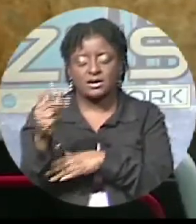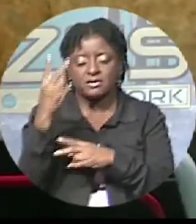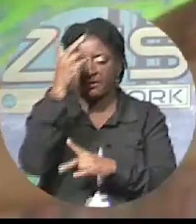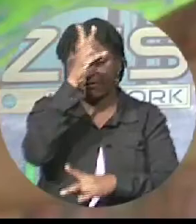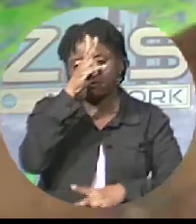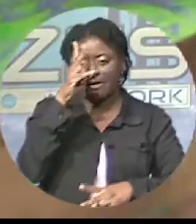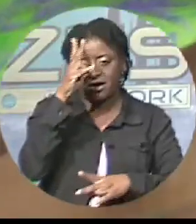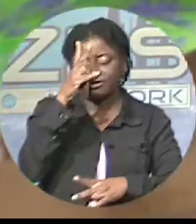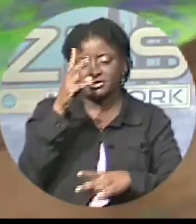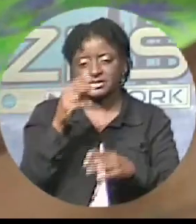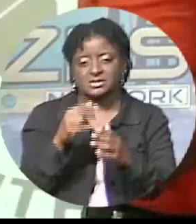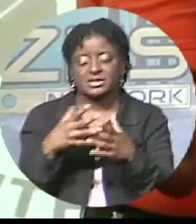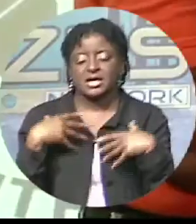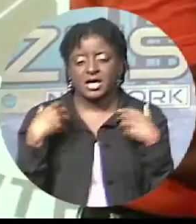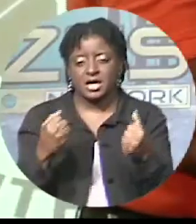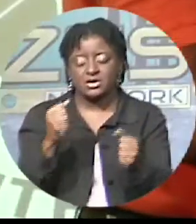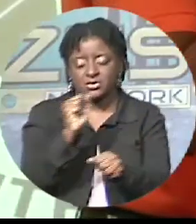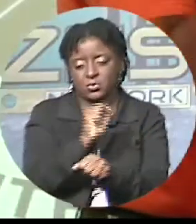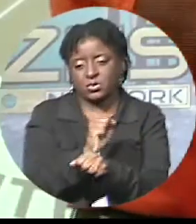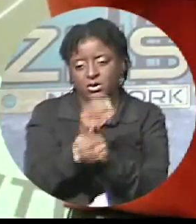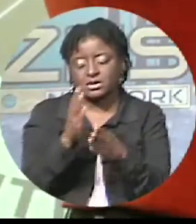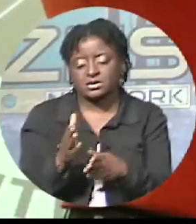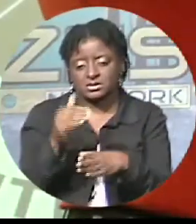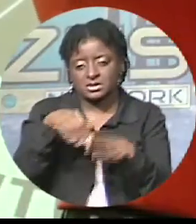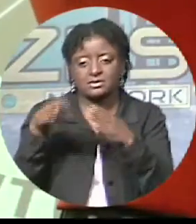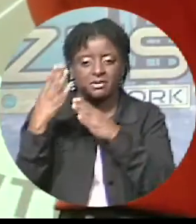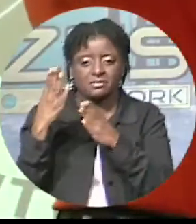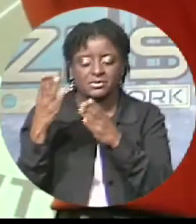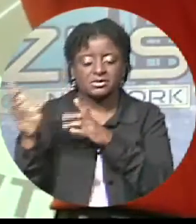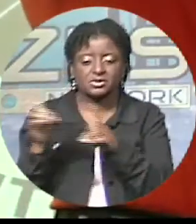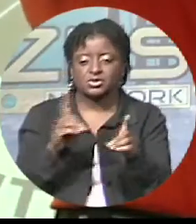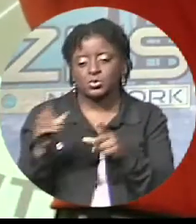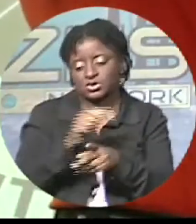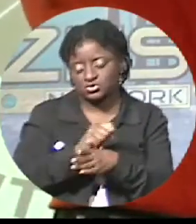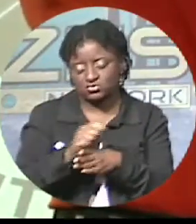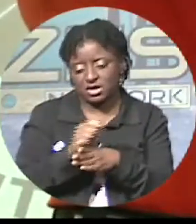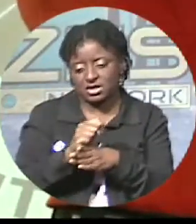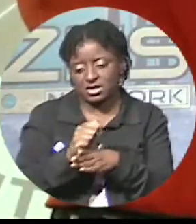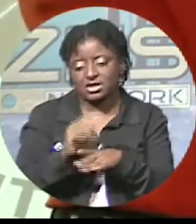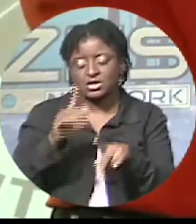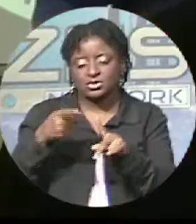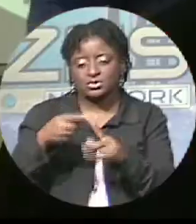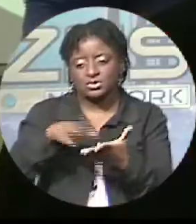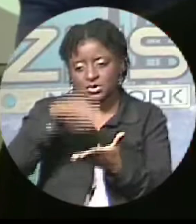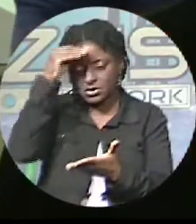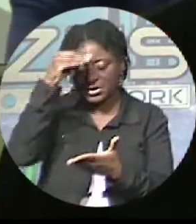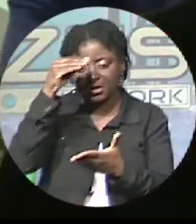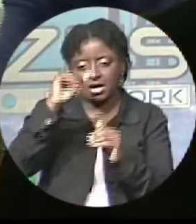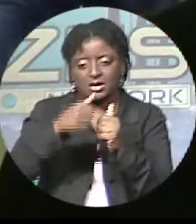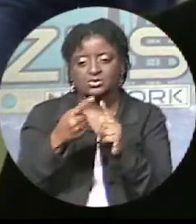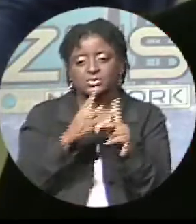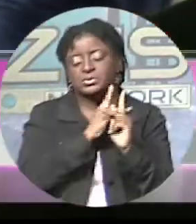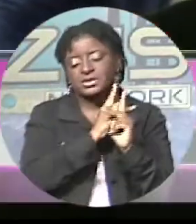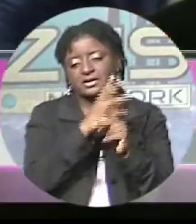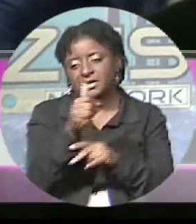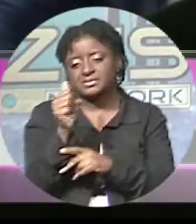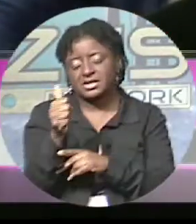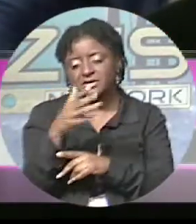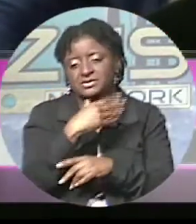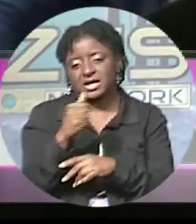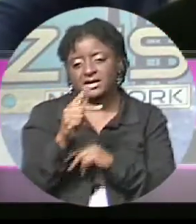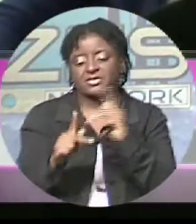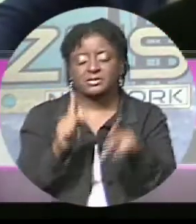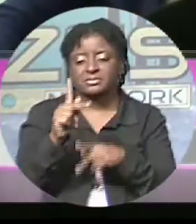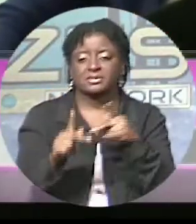Bahamas are undergoing training on what it takes to protect the public and themselves from the virus. By following a certain guideline or protocol that